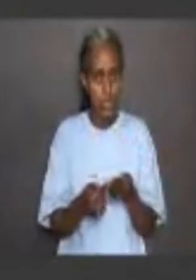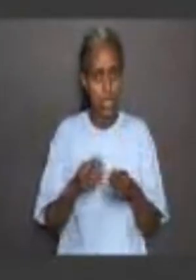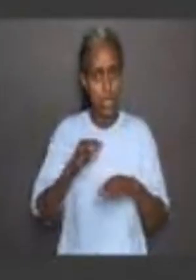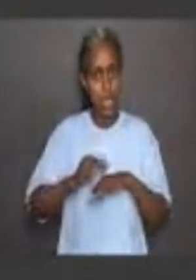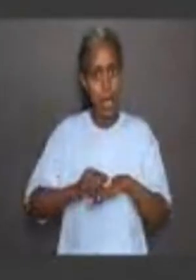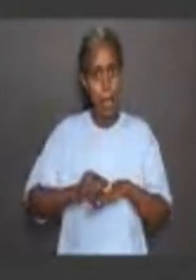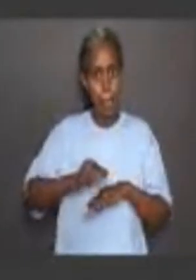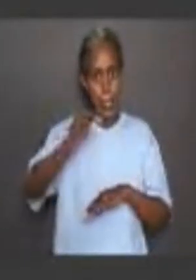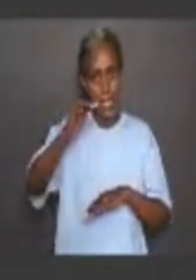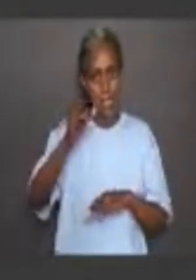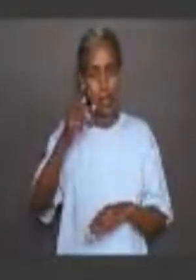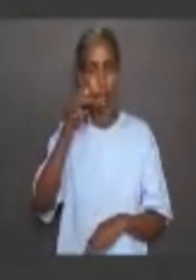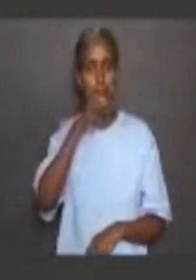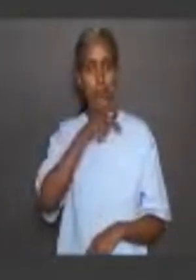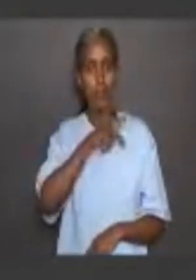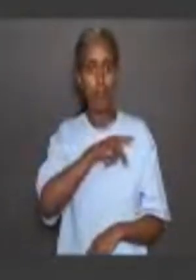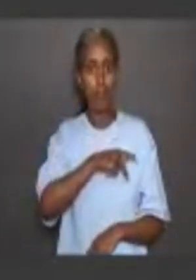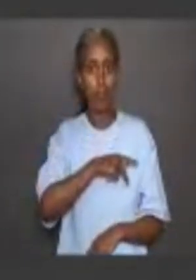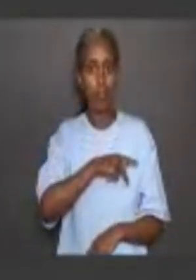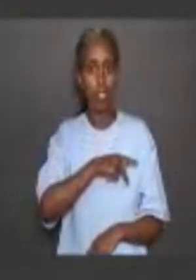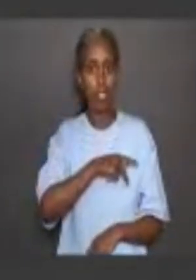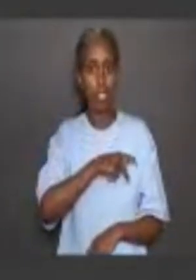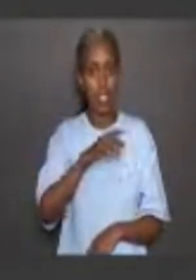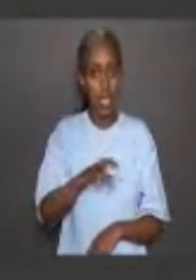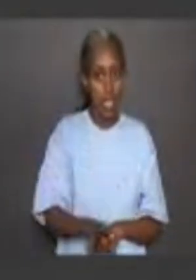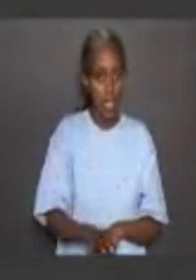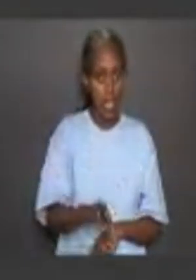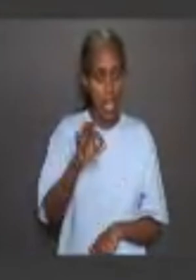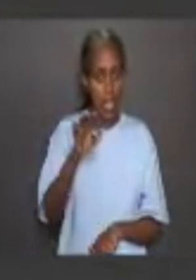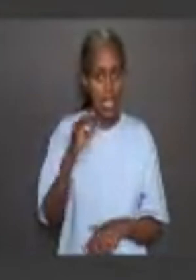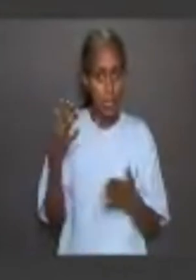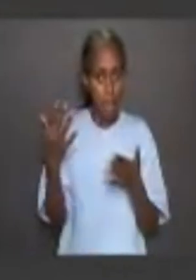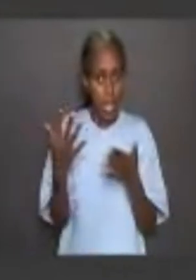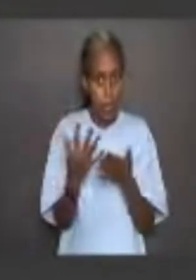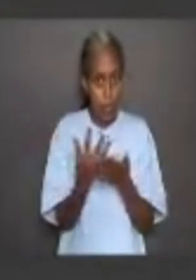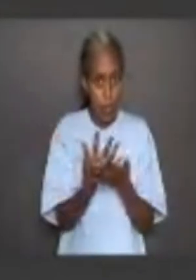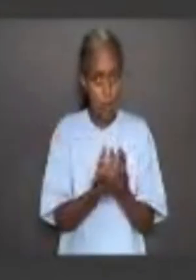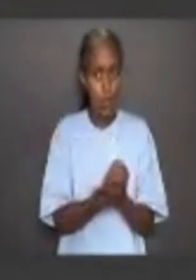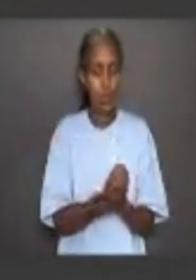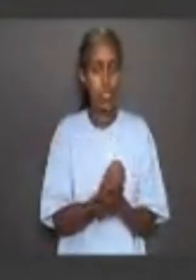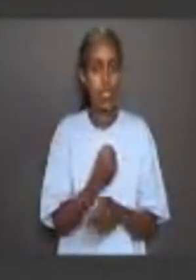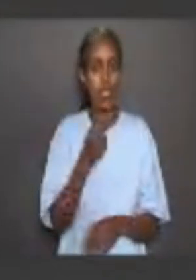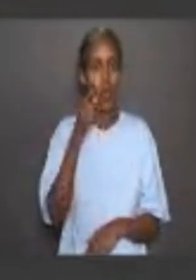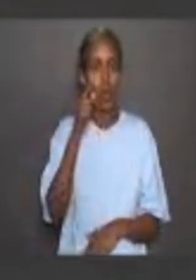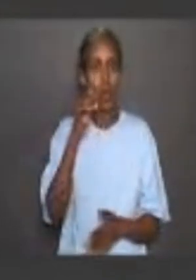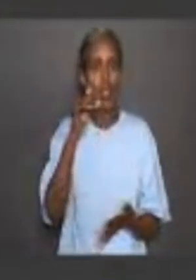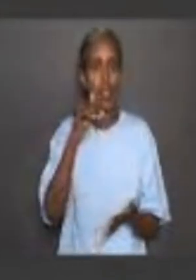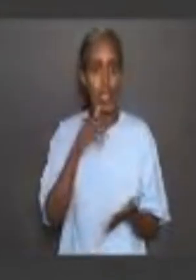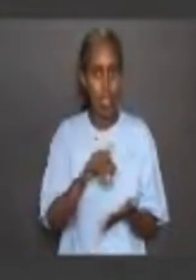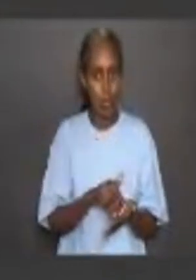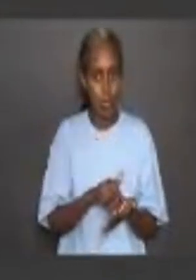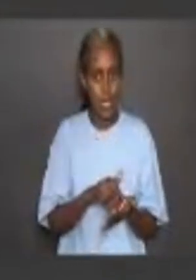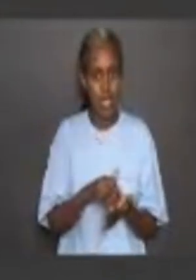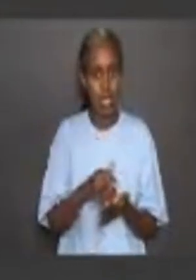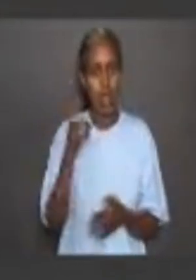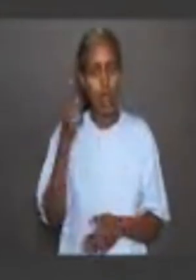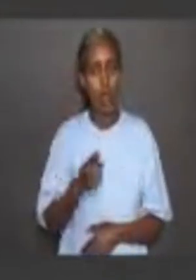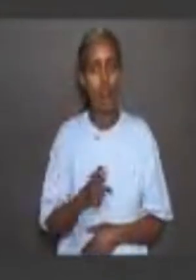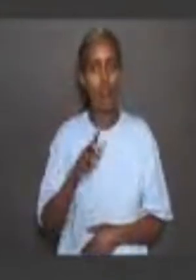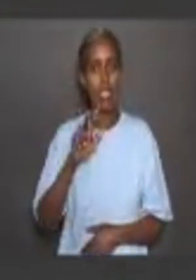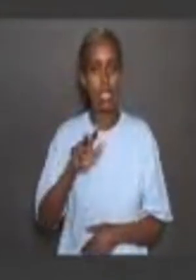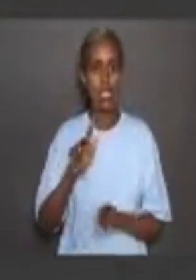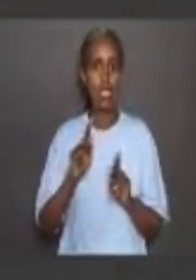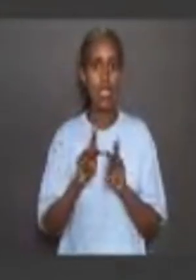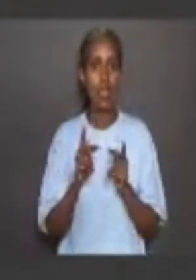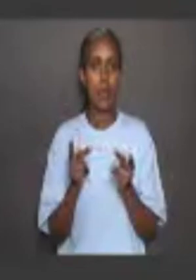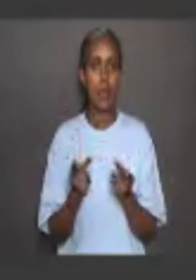Therefore, the maximum profit is realized by producing 1,000